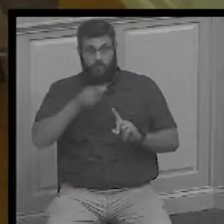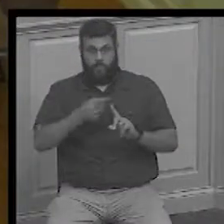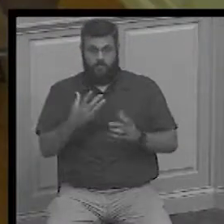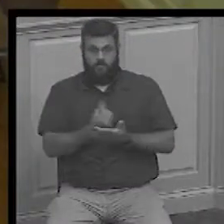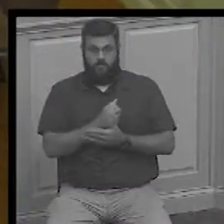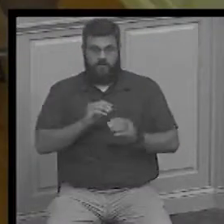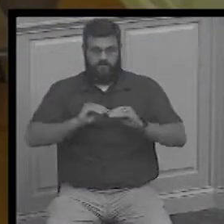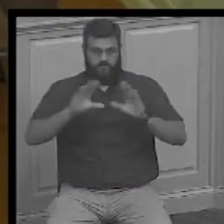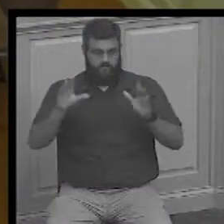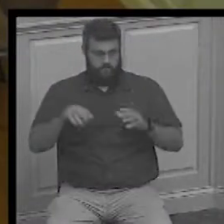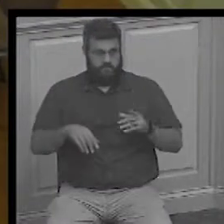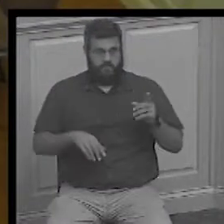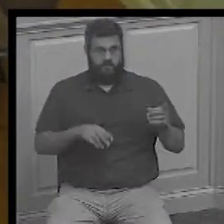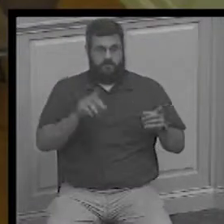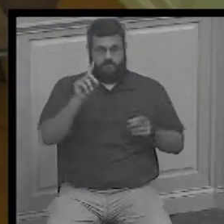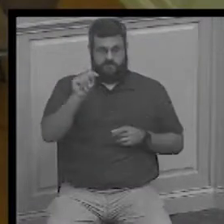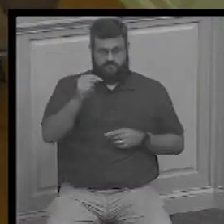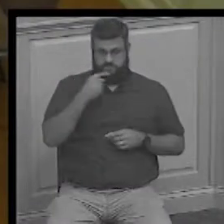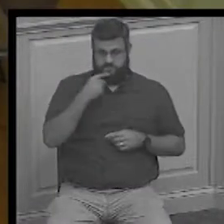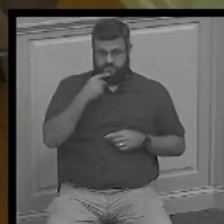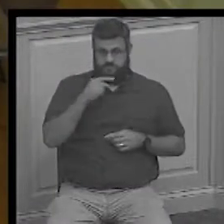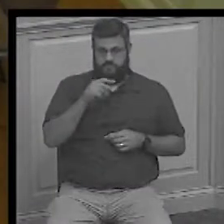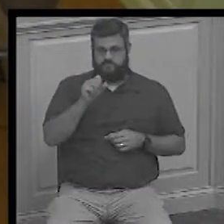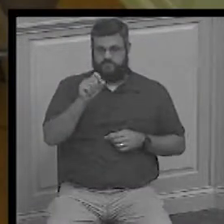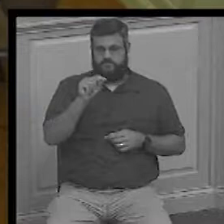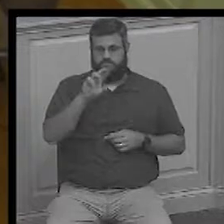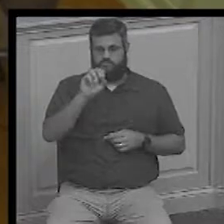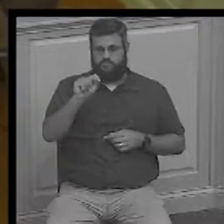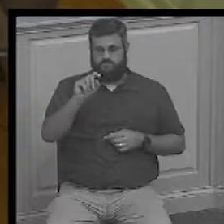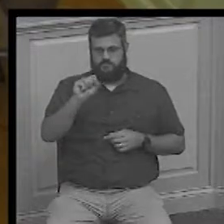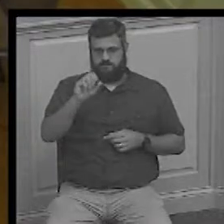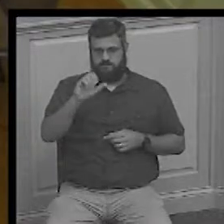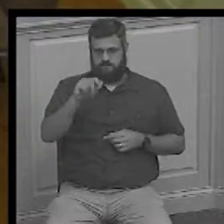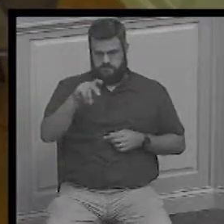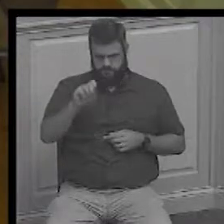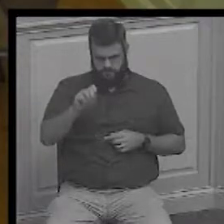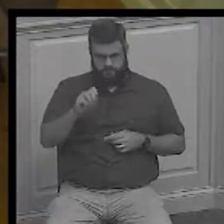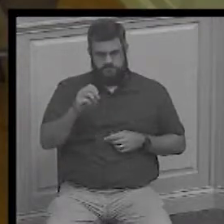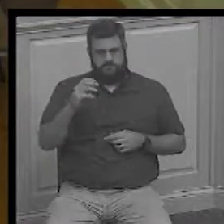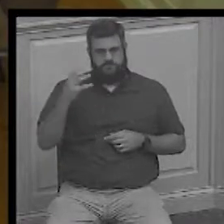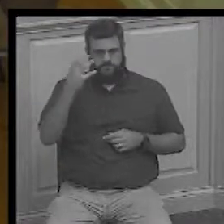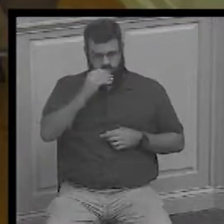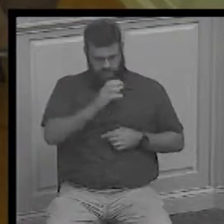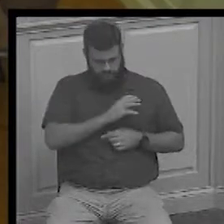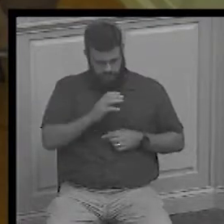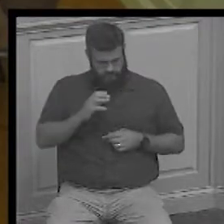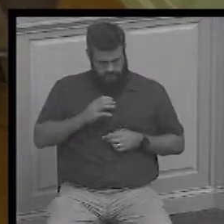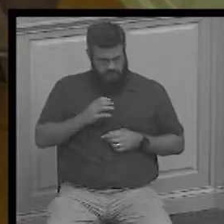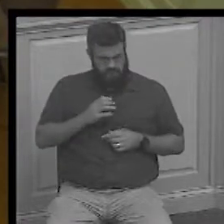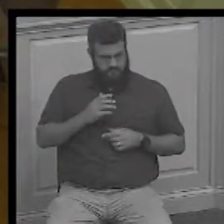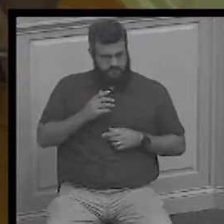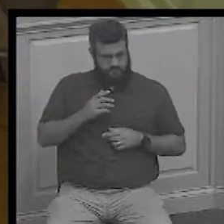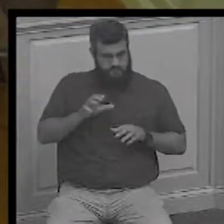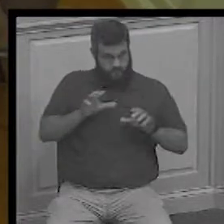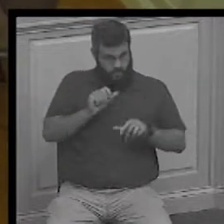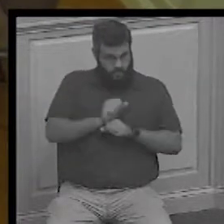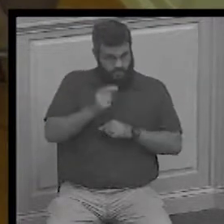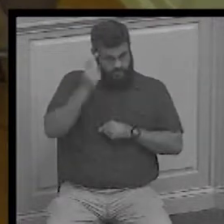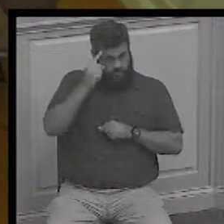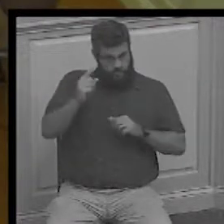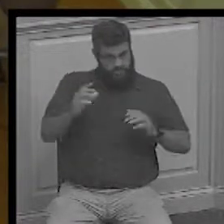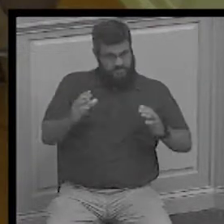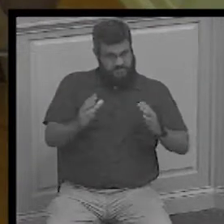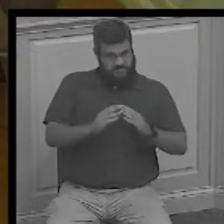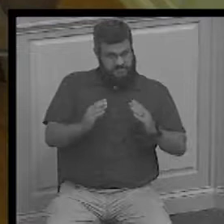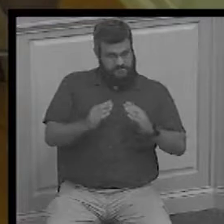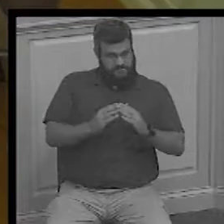yeah. Streetscape and beautification do those things for the city. Are you? And not